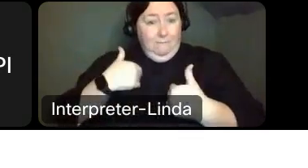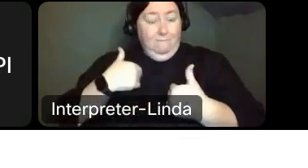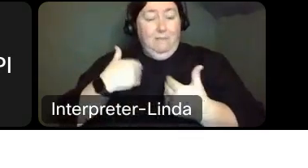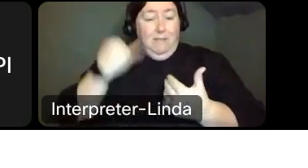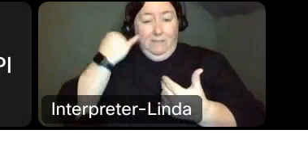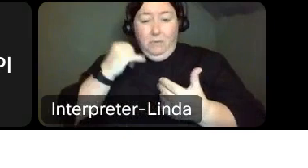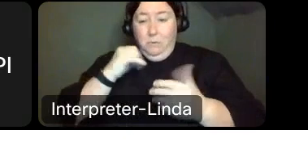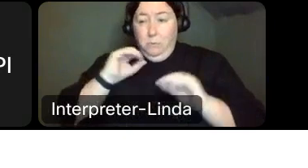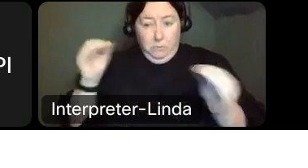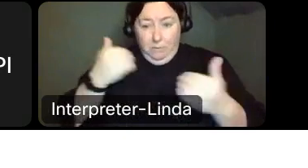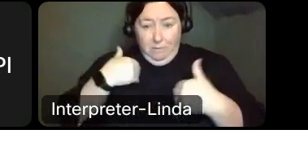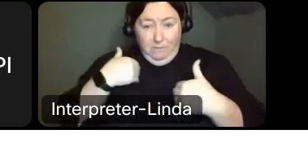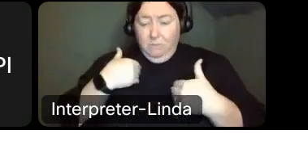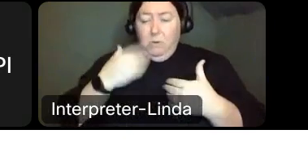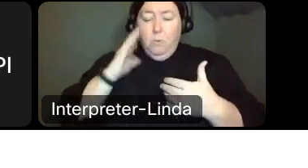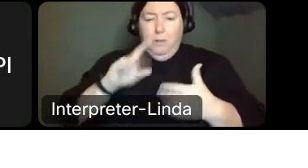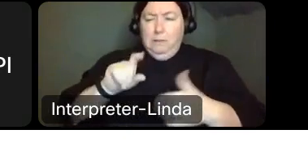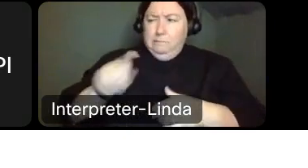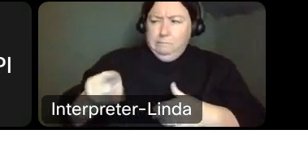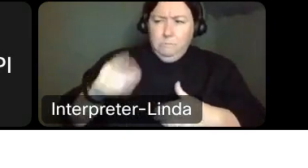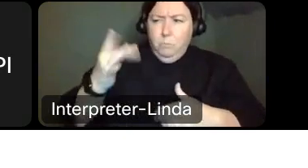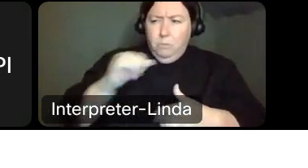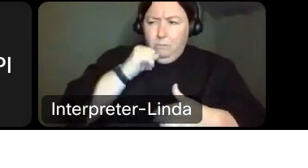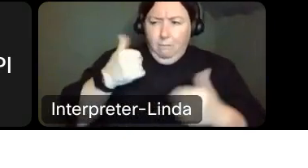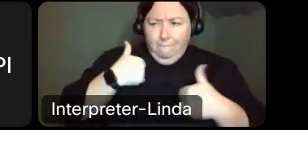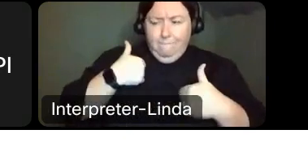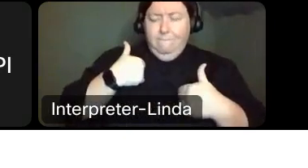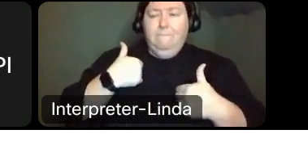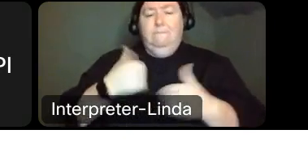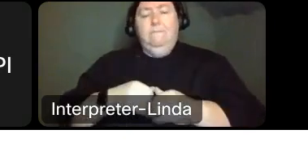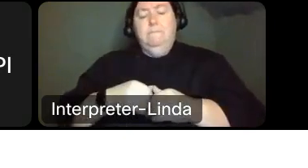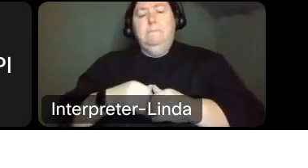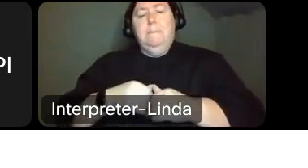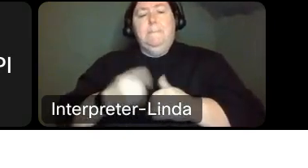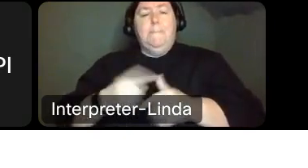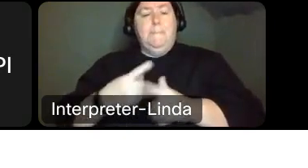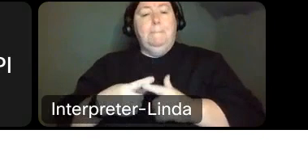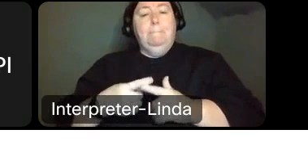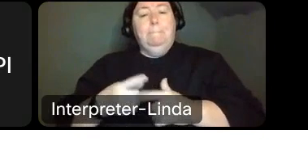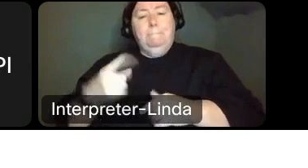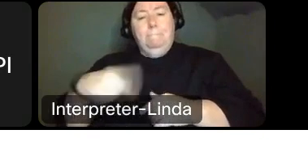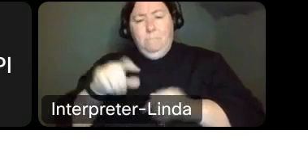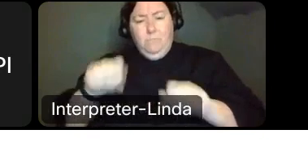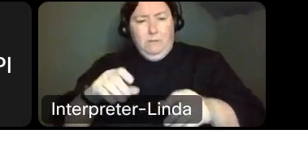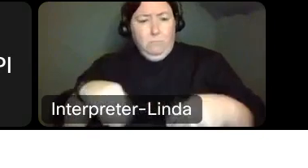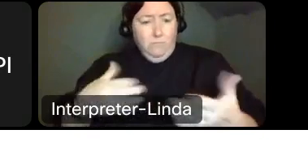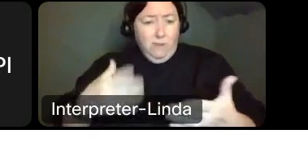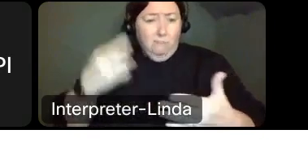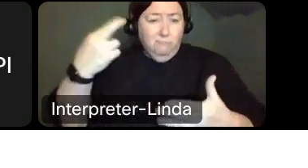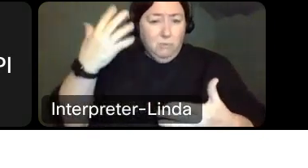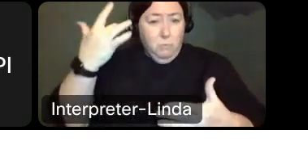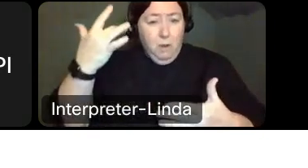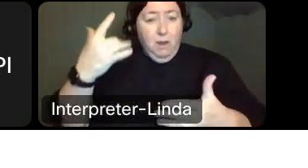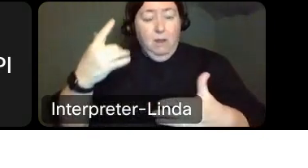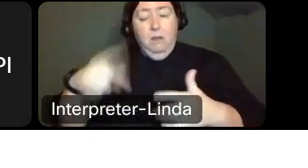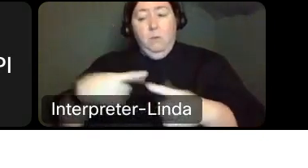will get a prompt that asks, why don't you have a copy of the student's audiogram? And then you can, provide the reason why. When your team looks at